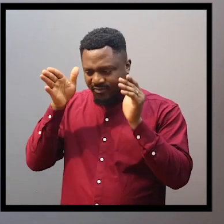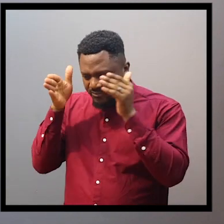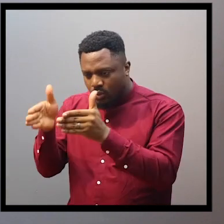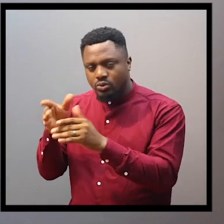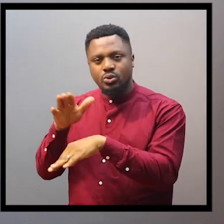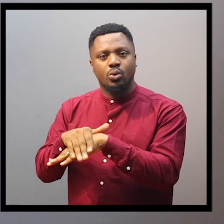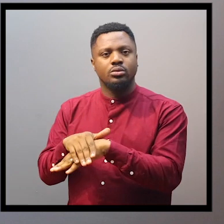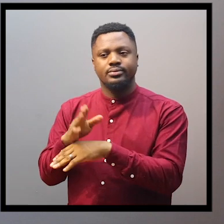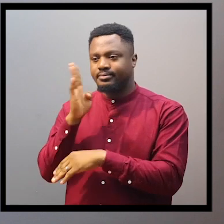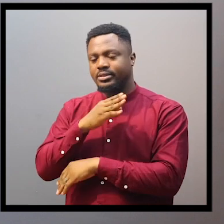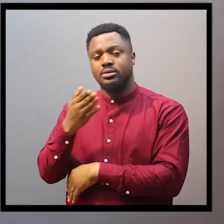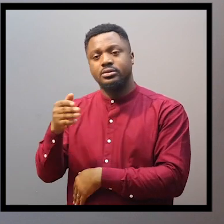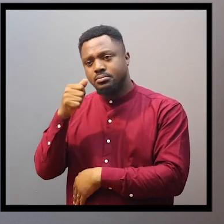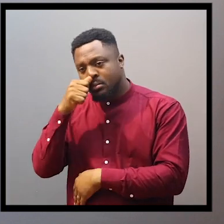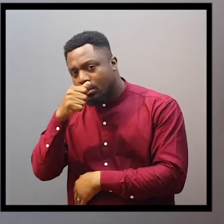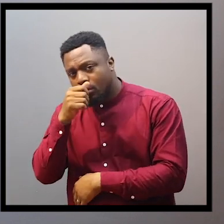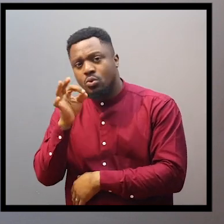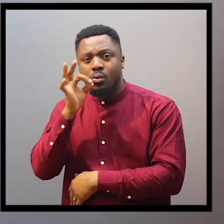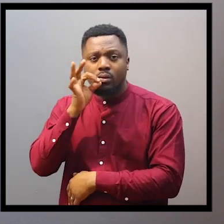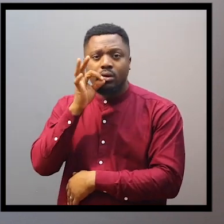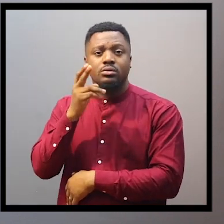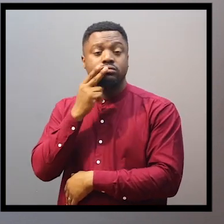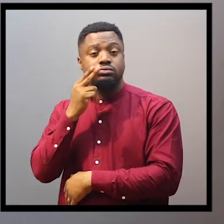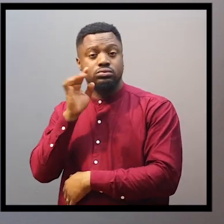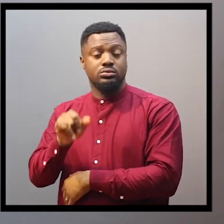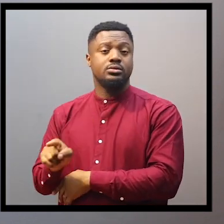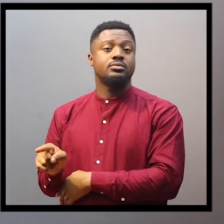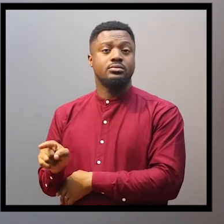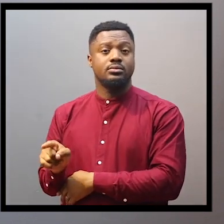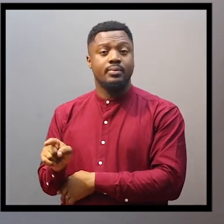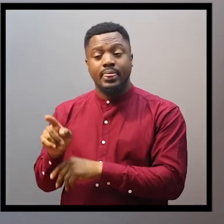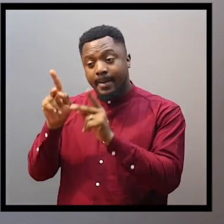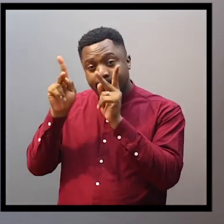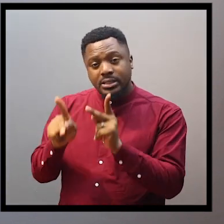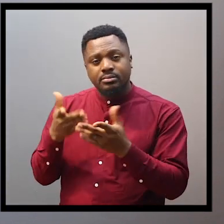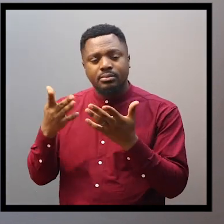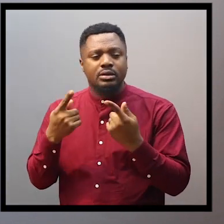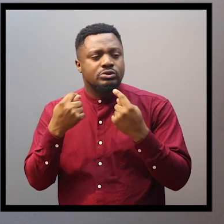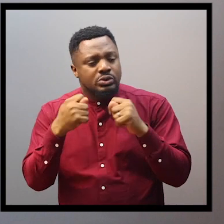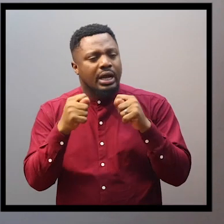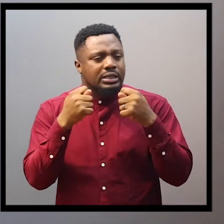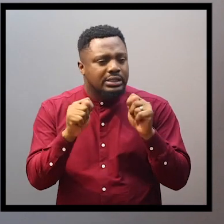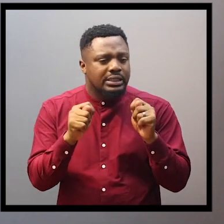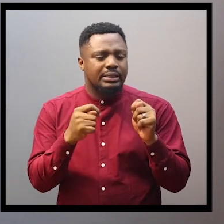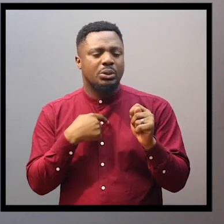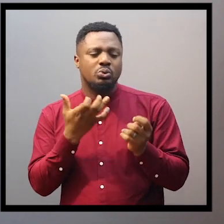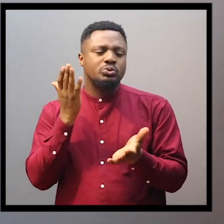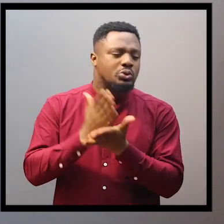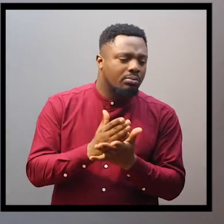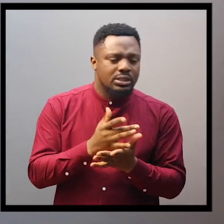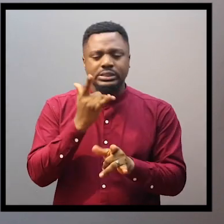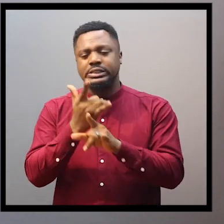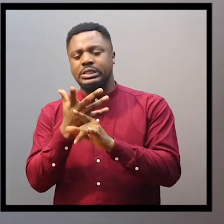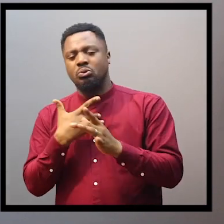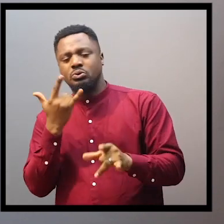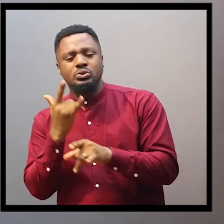more time getting the substance to use or engaging in this behavior. The person may have tried several times to either stop